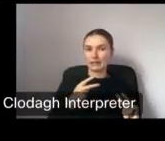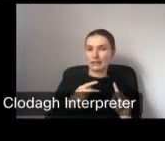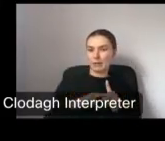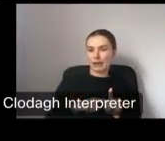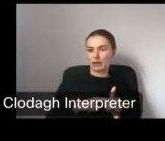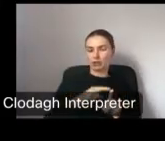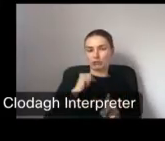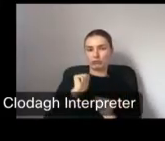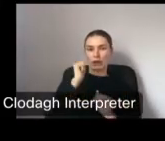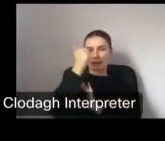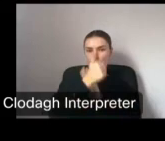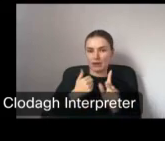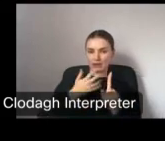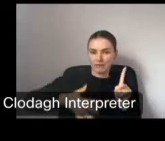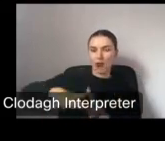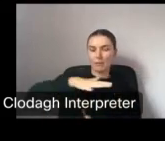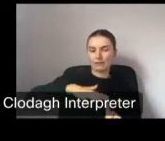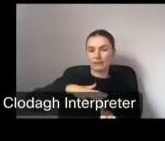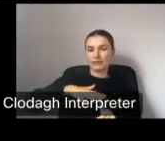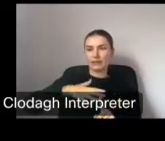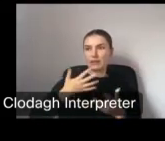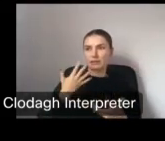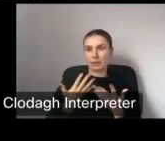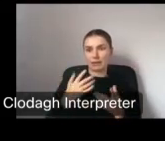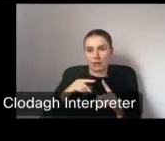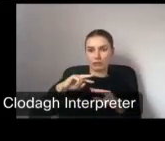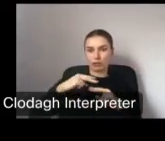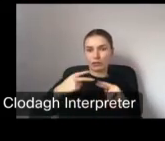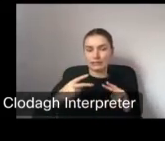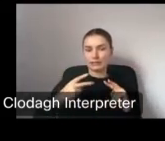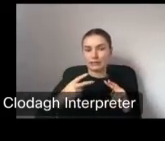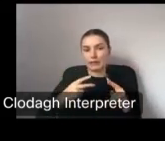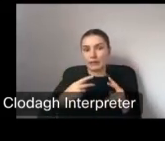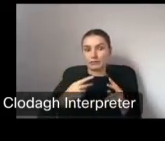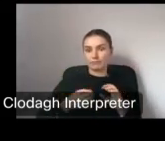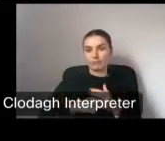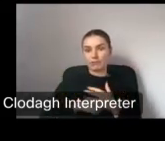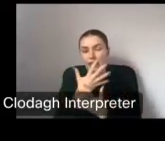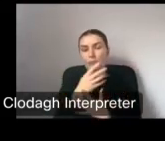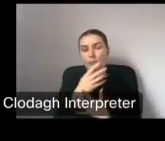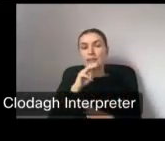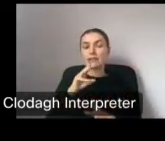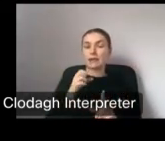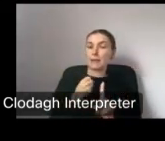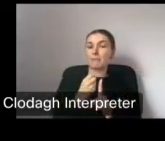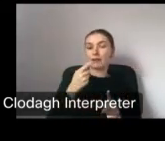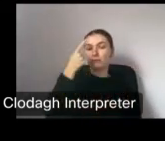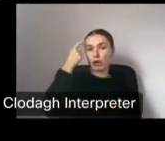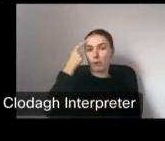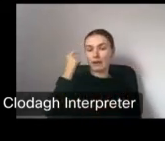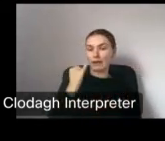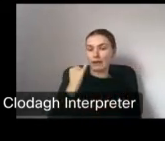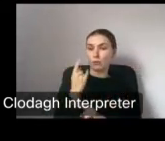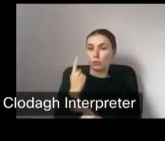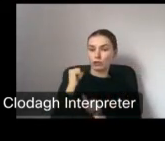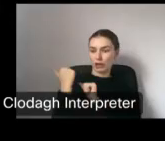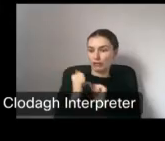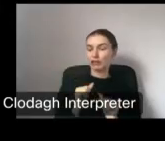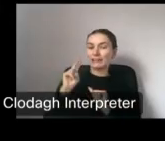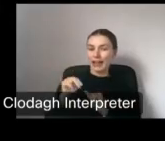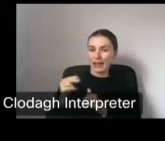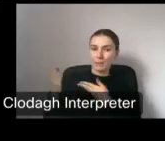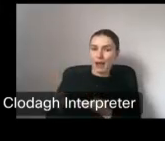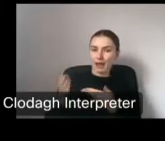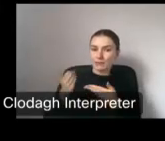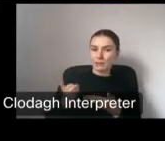environment impacts on how your genes are expressed. And this can mean that the impact of trauma in one generation can actually pass on to the